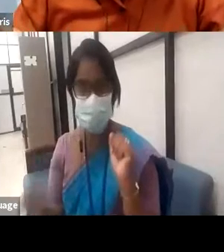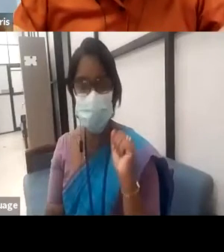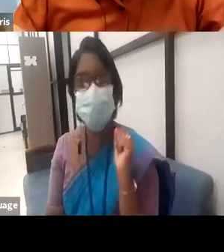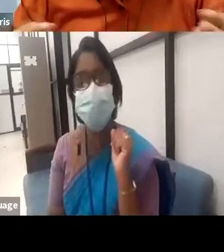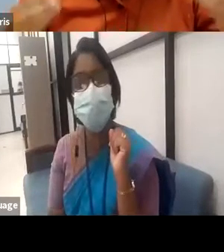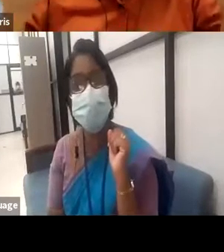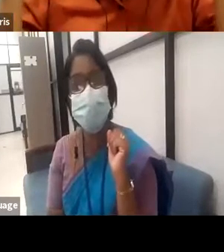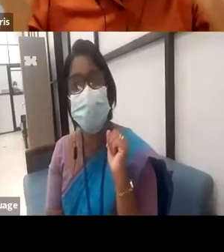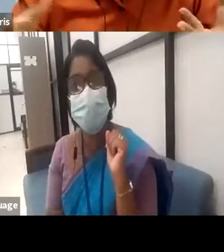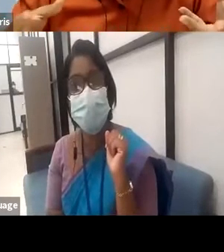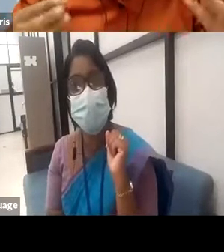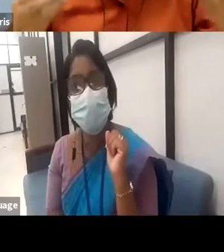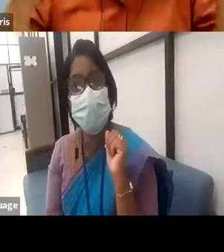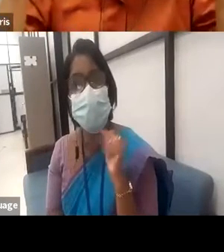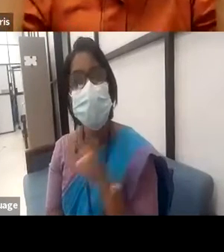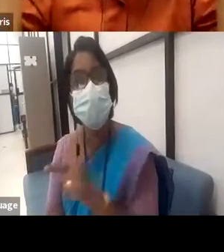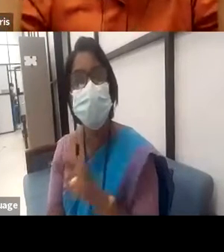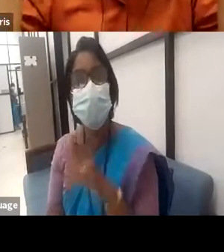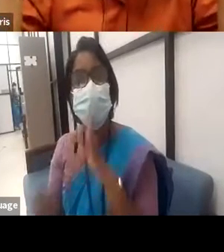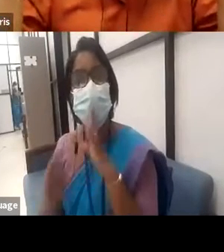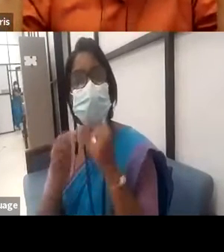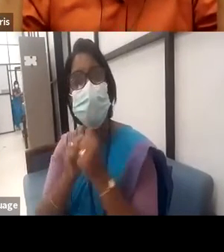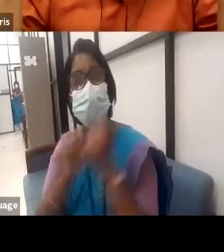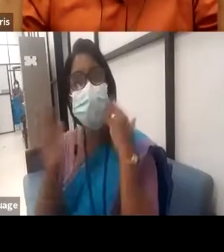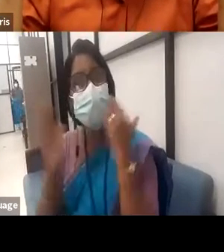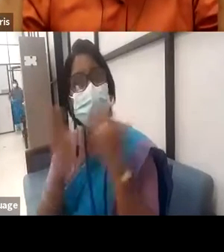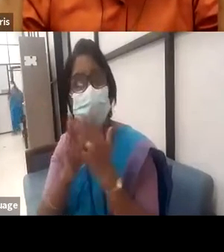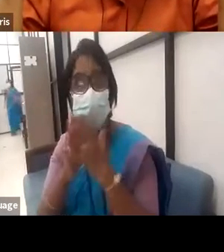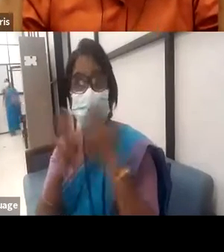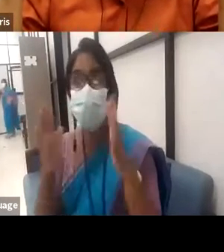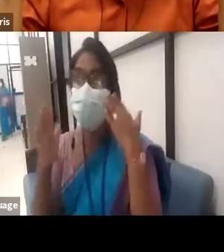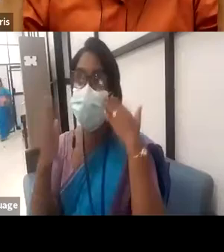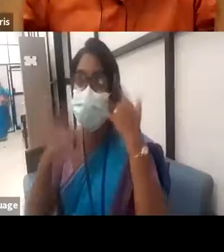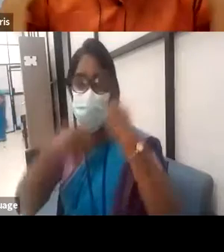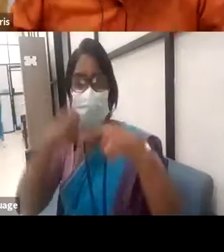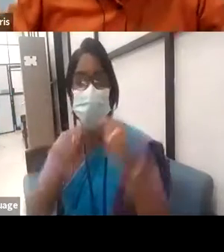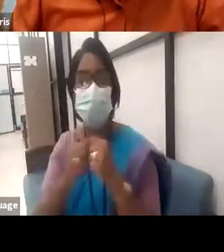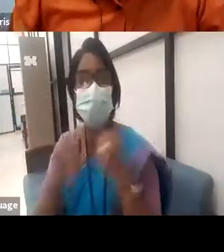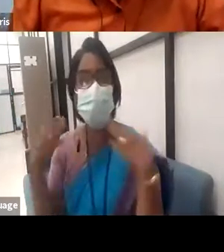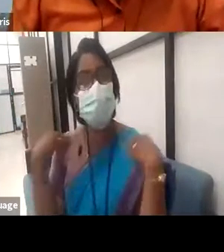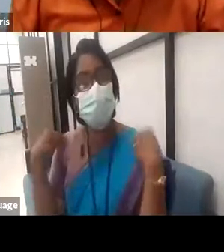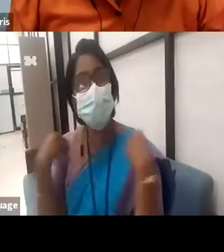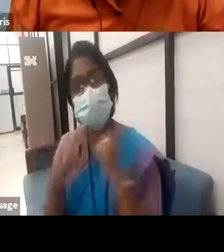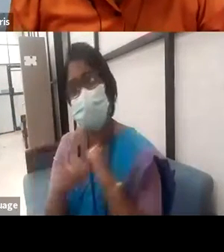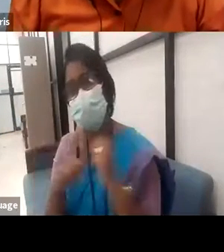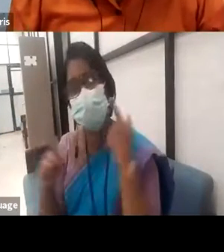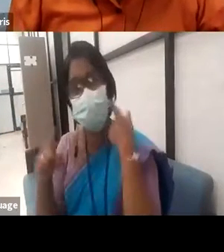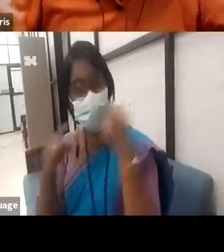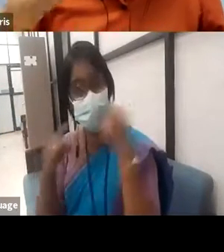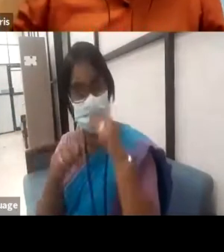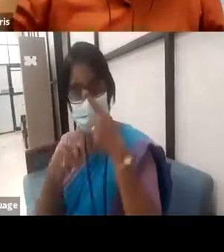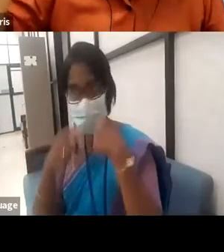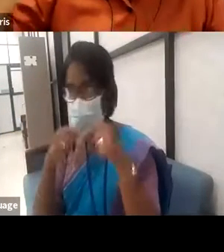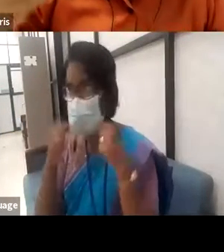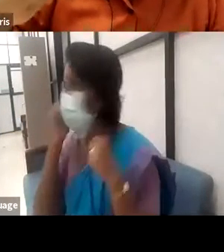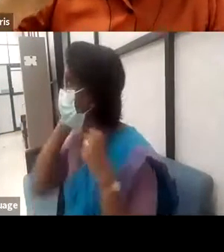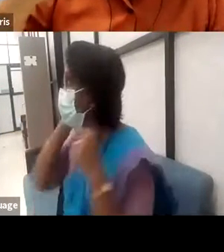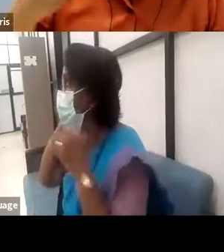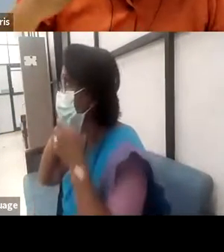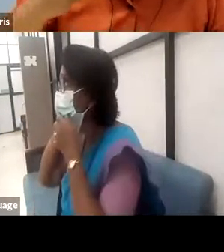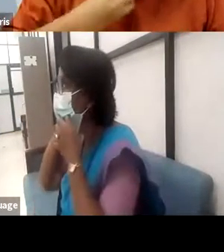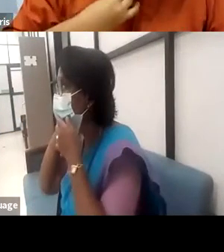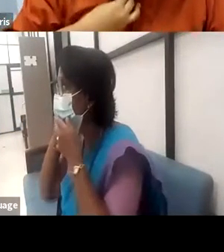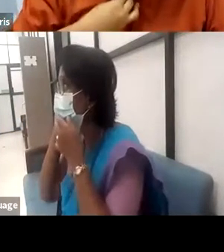it. You know, there is no privilege, there is no, the outlook isn't great, right? So then how